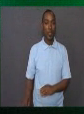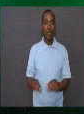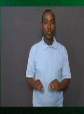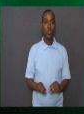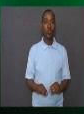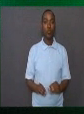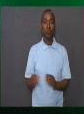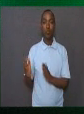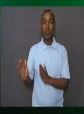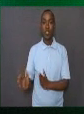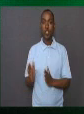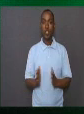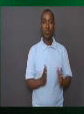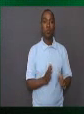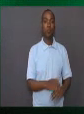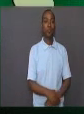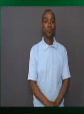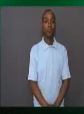Students, let's get ready.